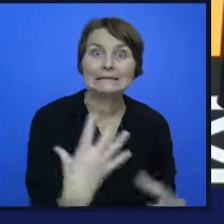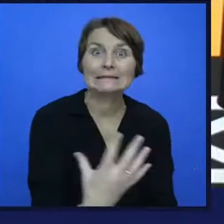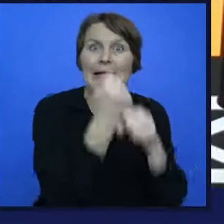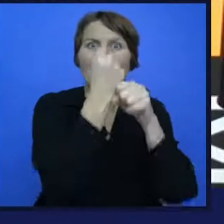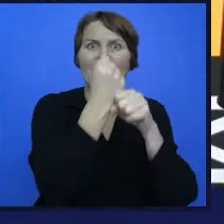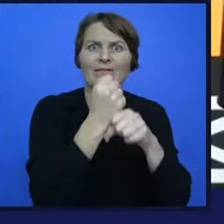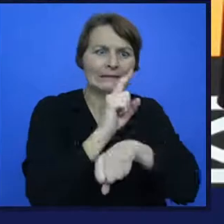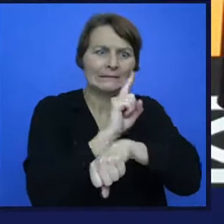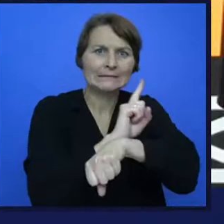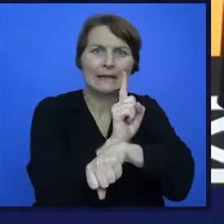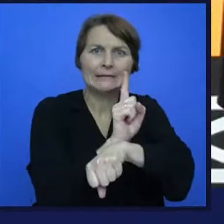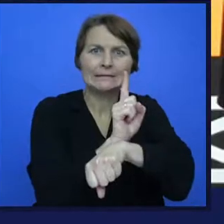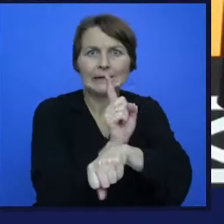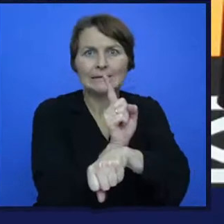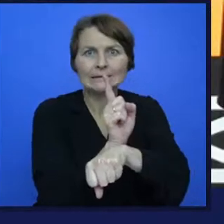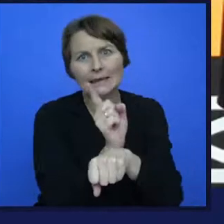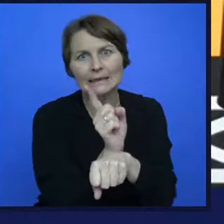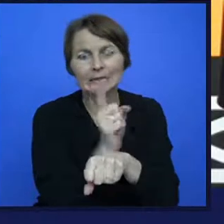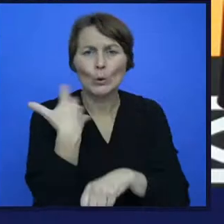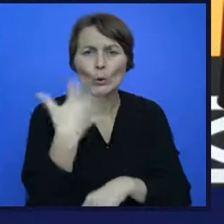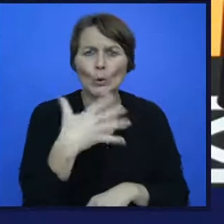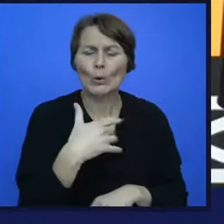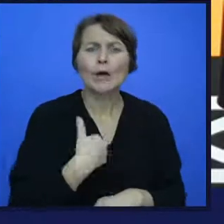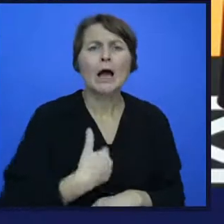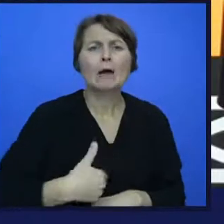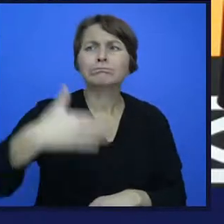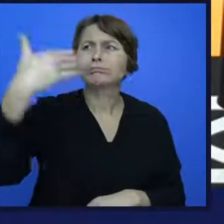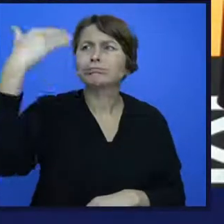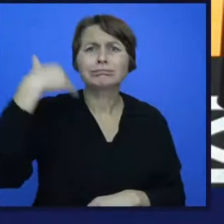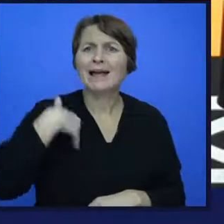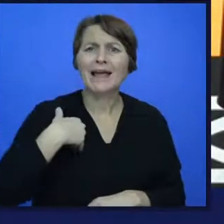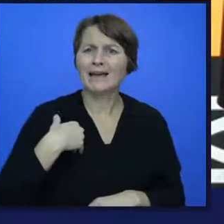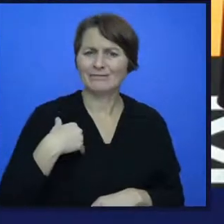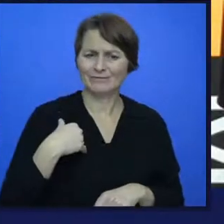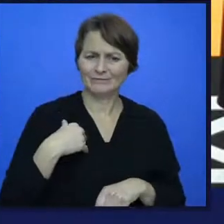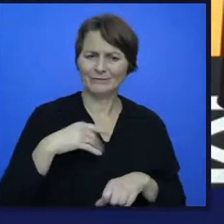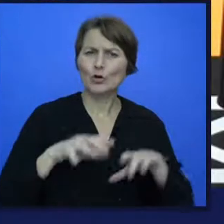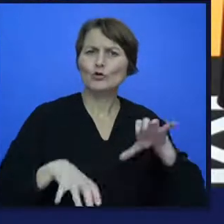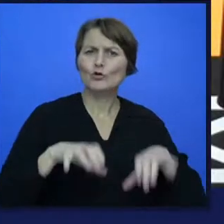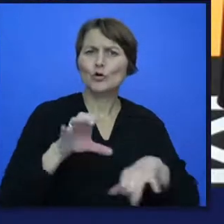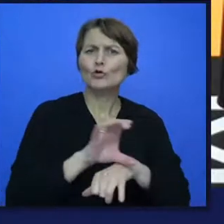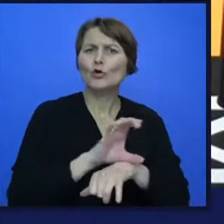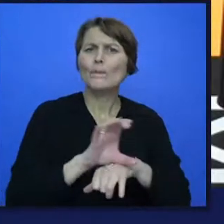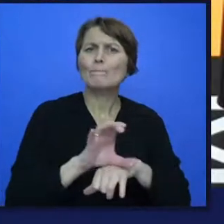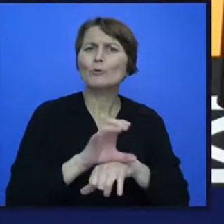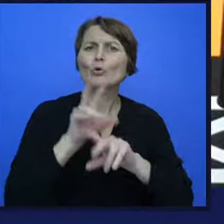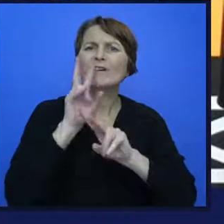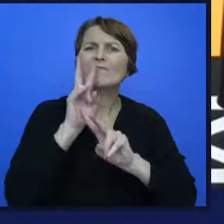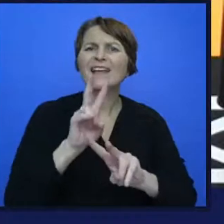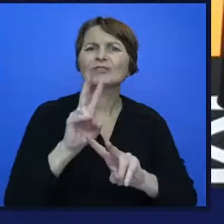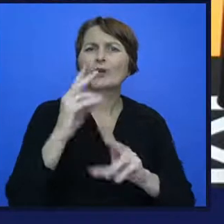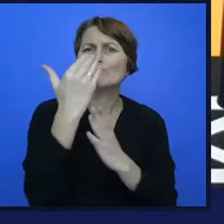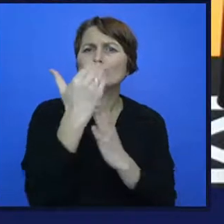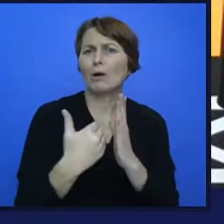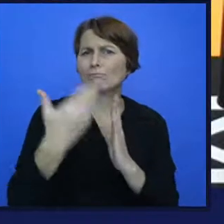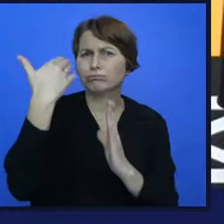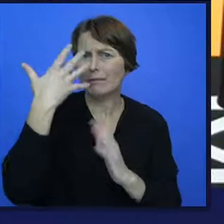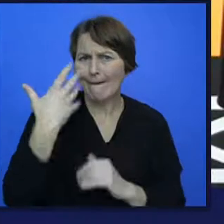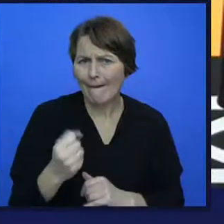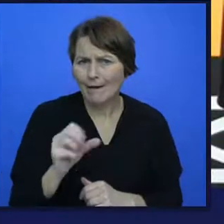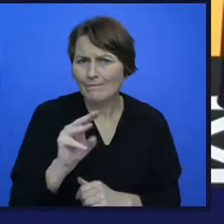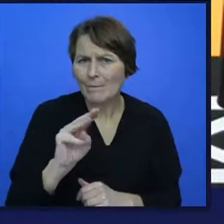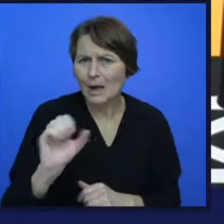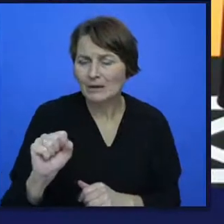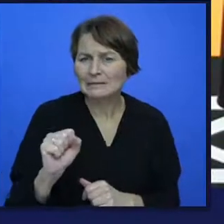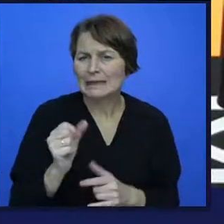said, computer vision wasn't even launched yet. It was still in its infancy in terms of what Microsoft was testing with. And we, you know, thankfully